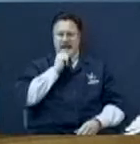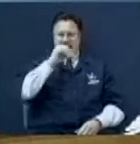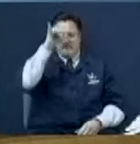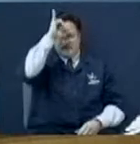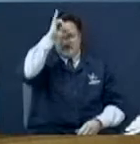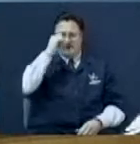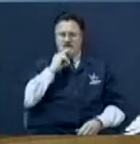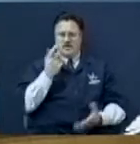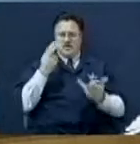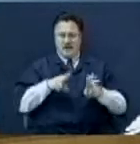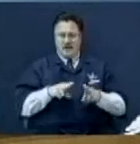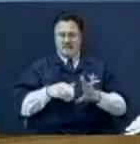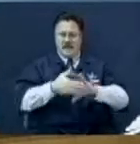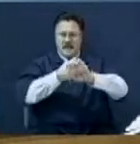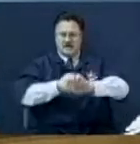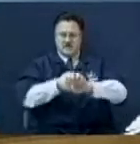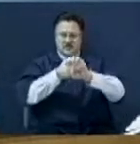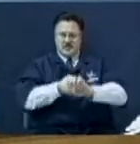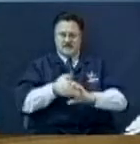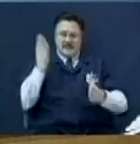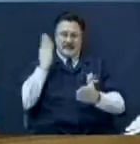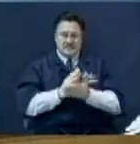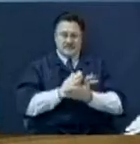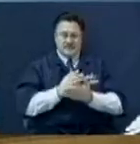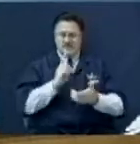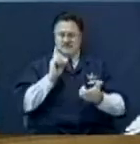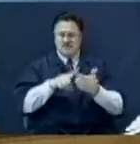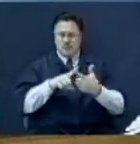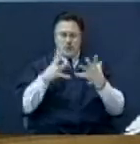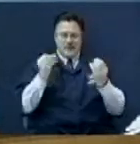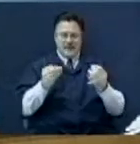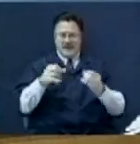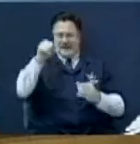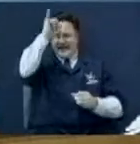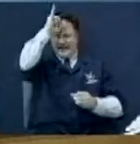Just so happy I went back and shook hands. I quit doing that because too many idiots come to me.